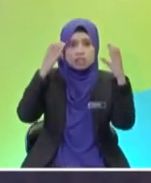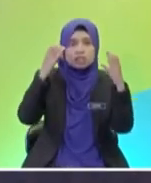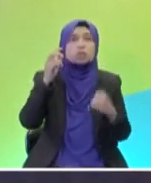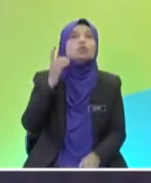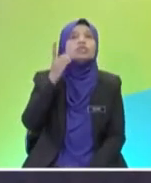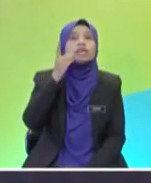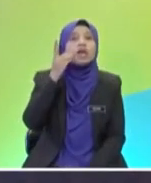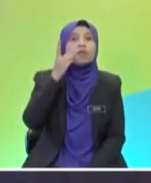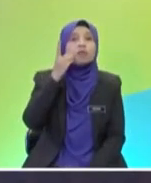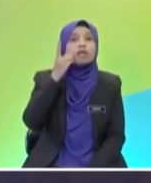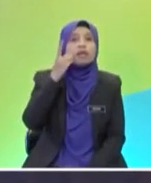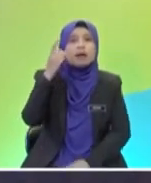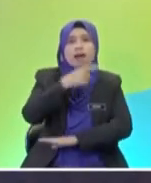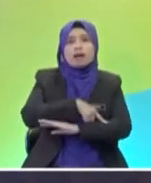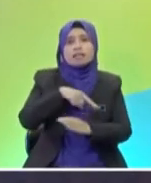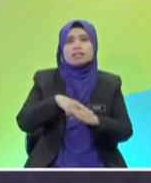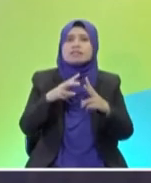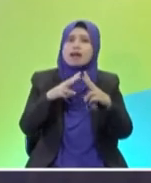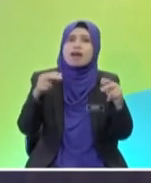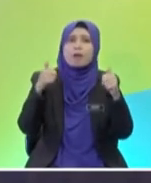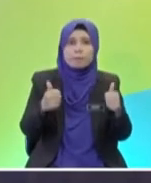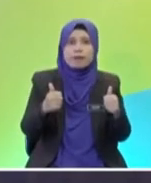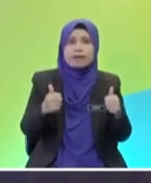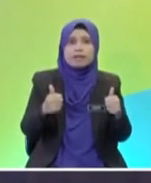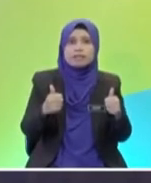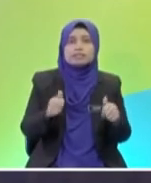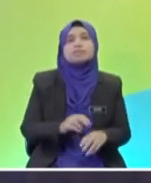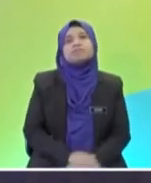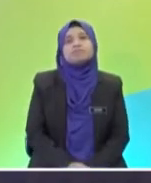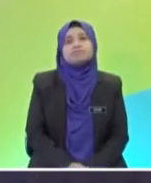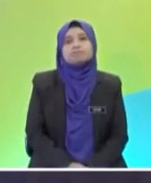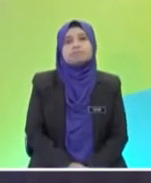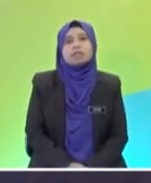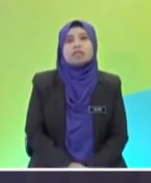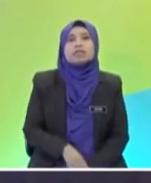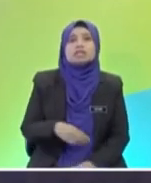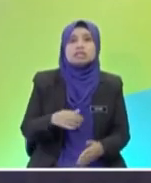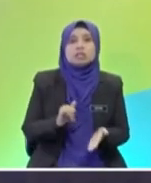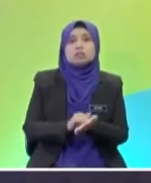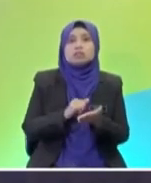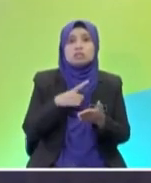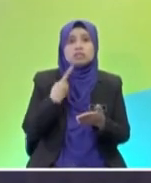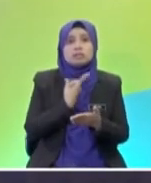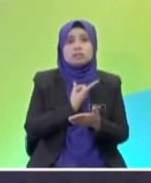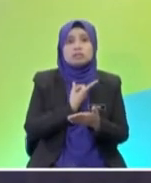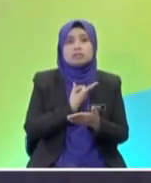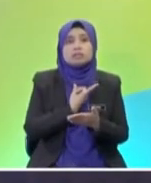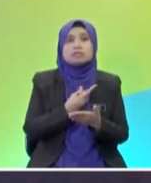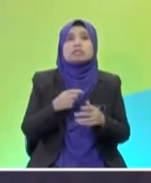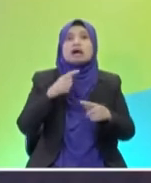for today's very, very interesting class on threat of extinction. And with that, that's all from us today here